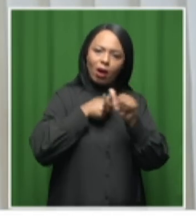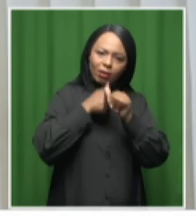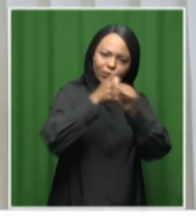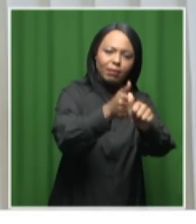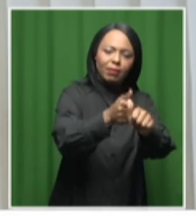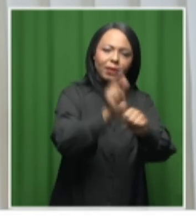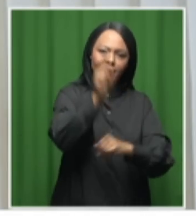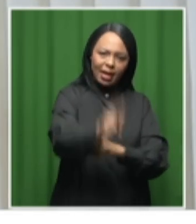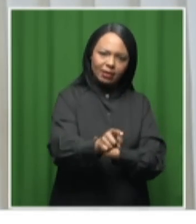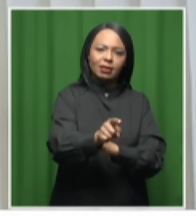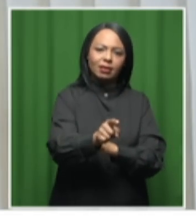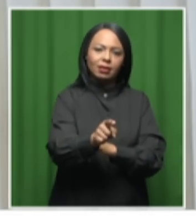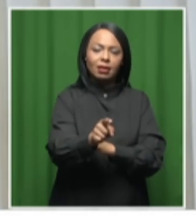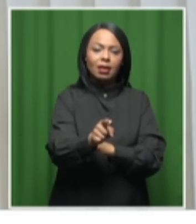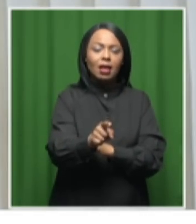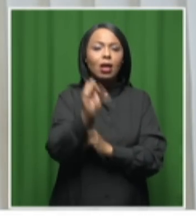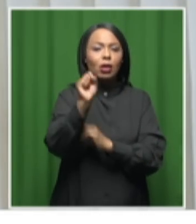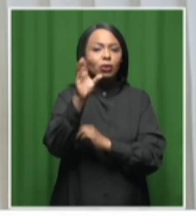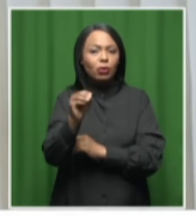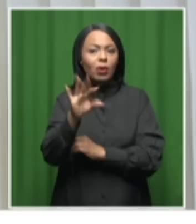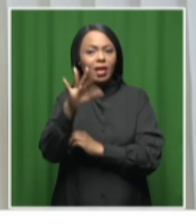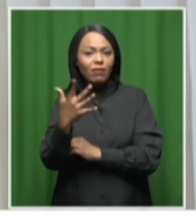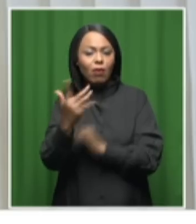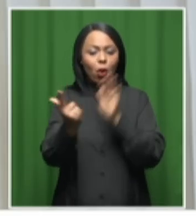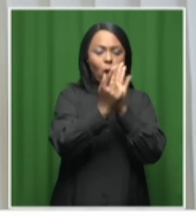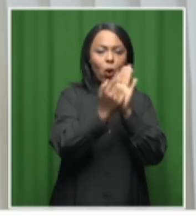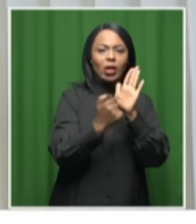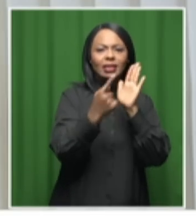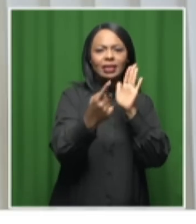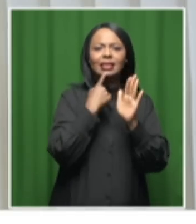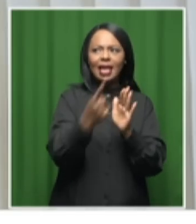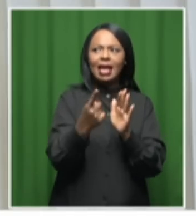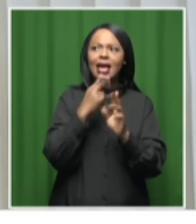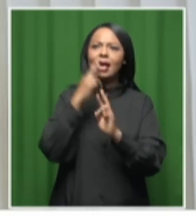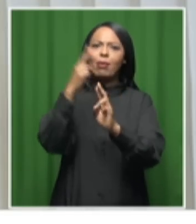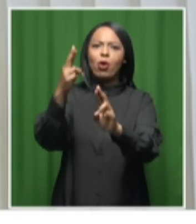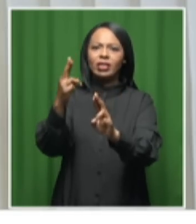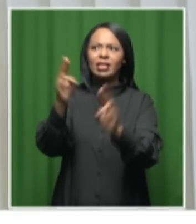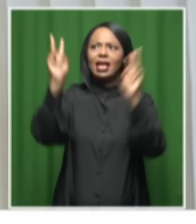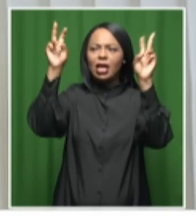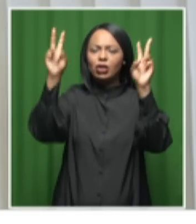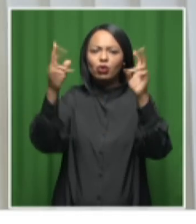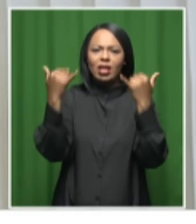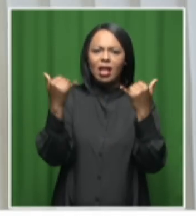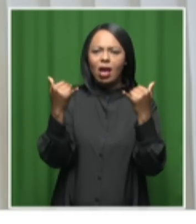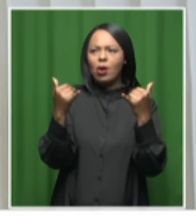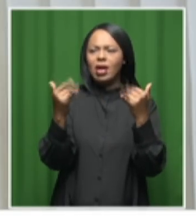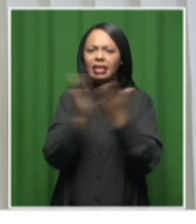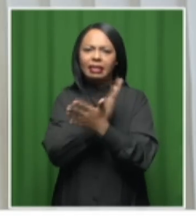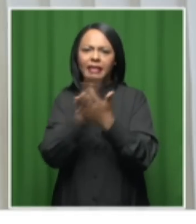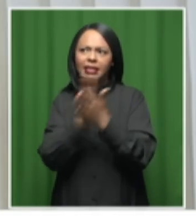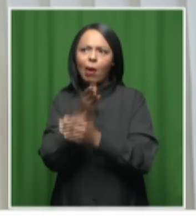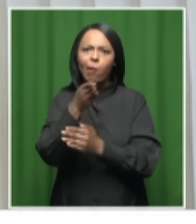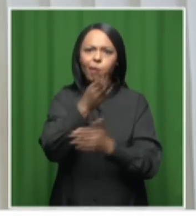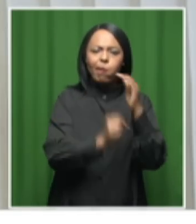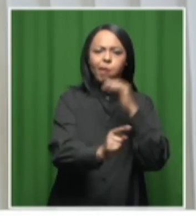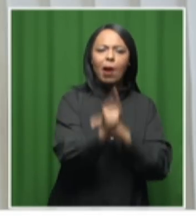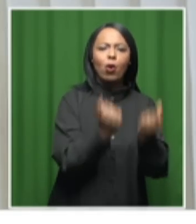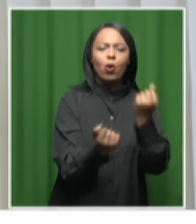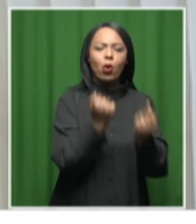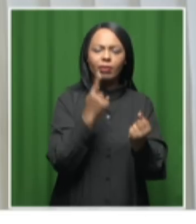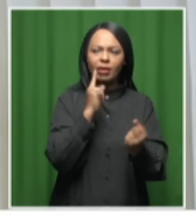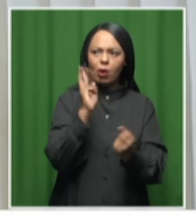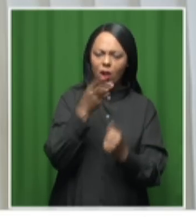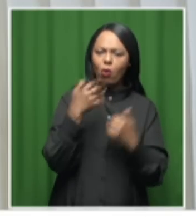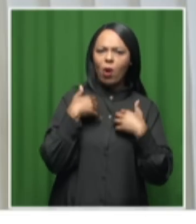it to the T. Now, if there was a law that says that you can't report on matters or journalists can't report on matters which are in court, then I would worry and say,